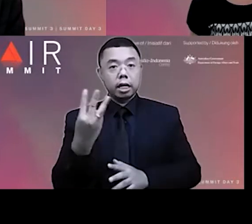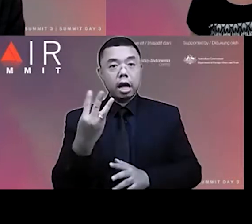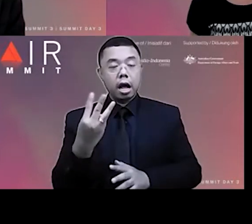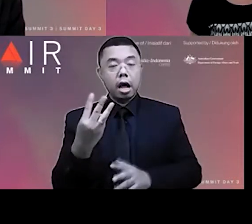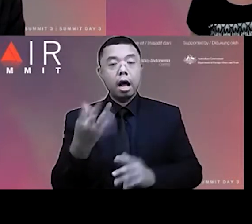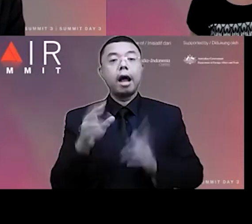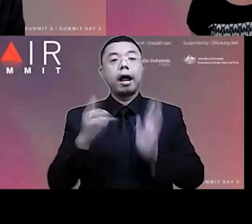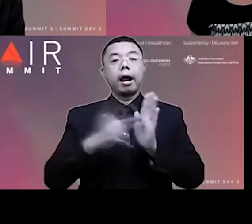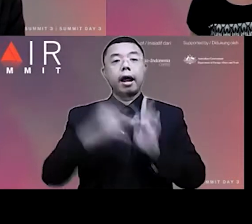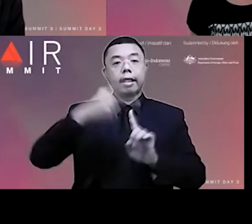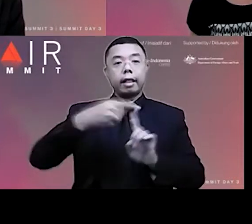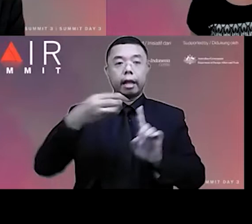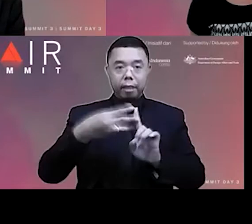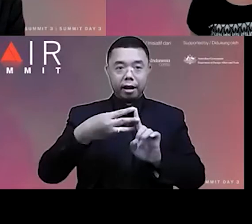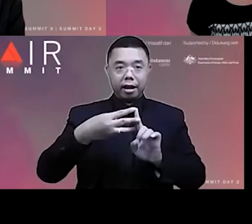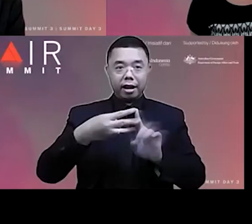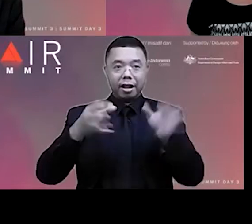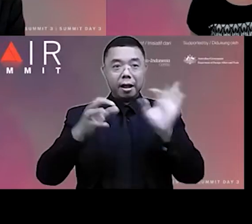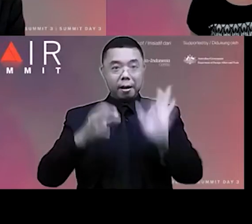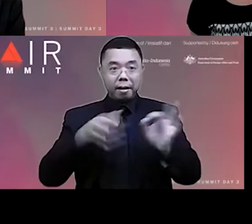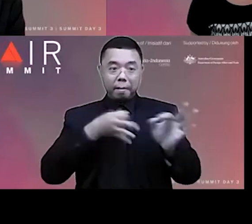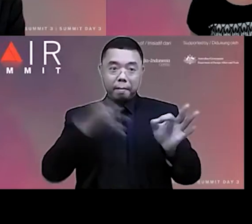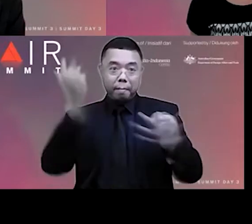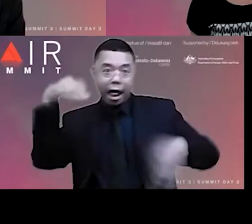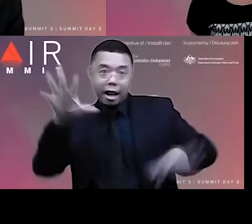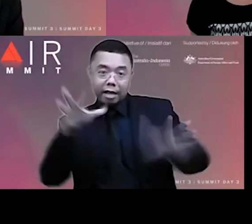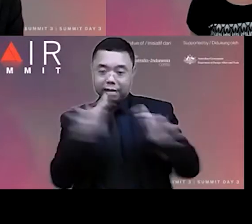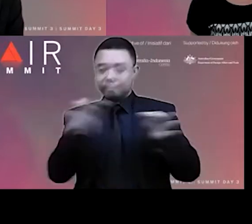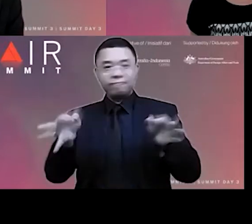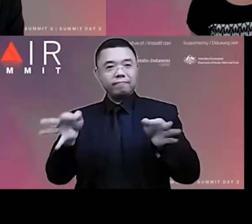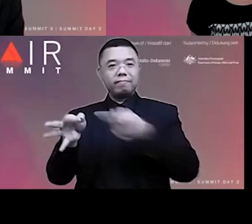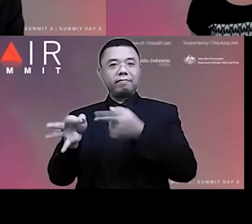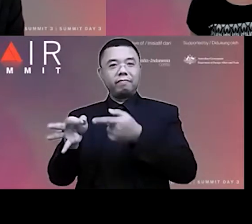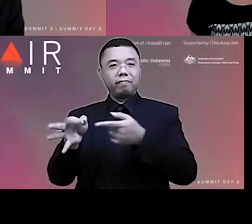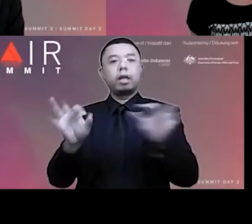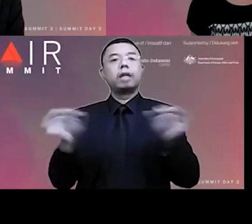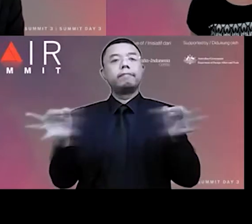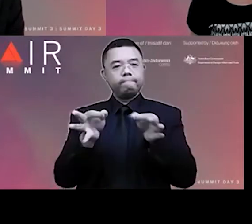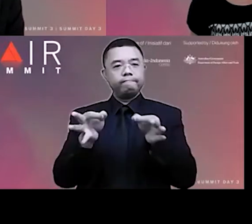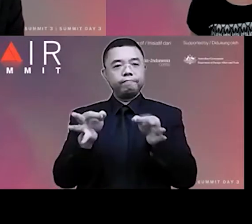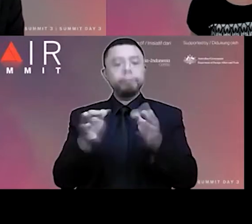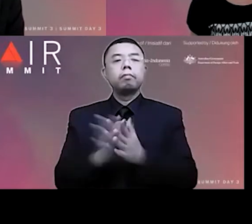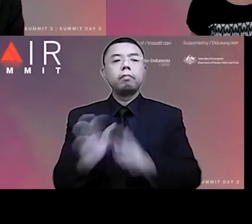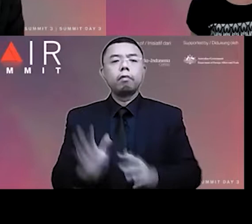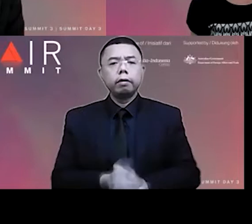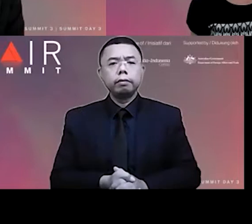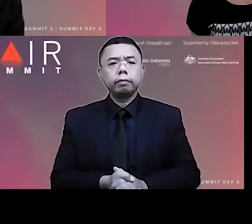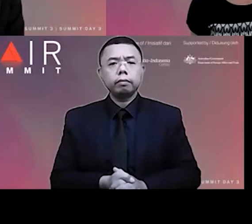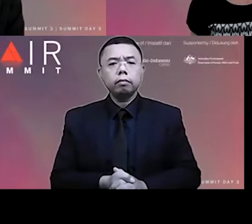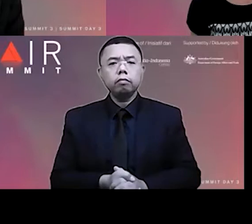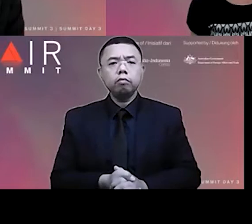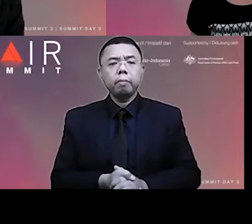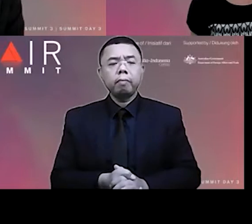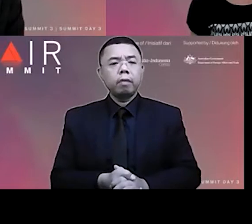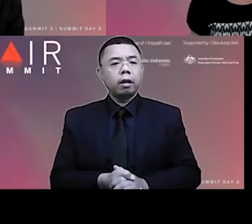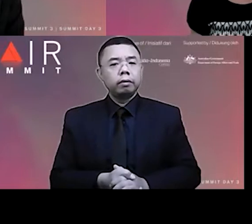around 204,000 possible job losses. And in this region,